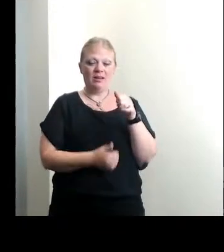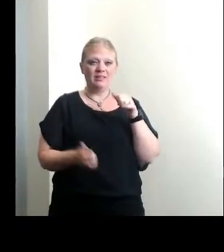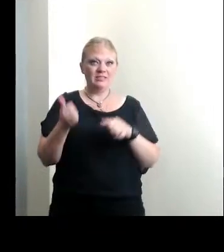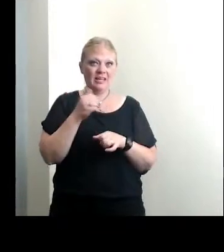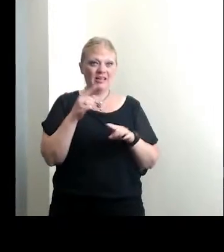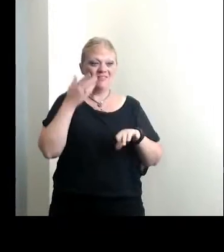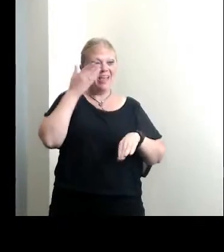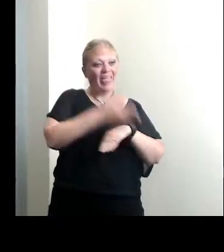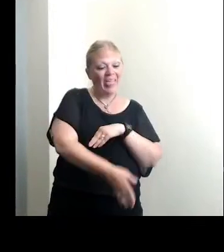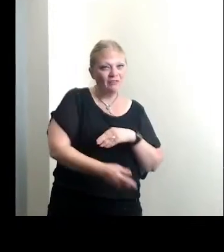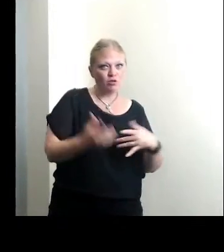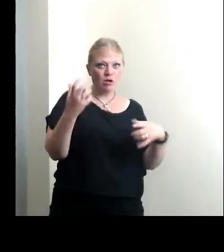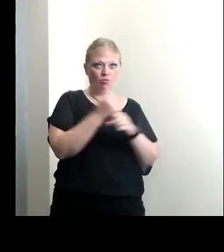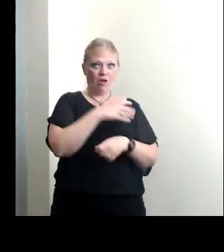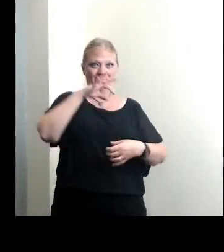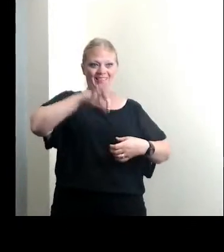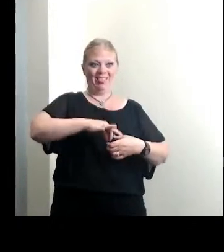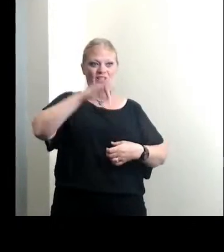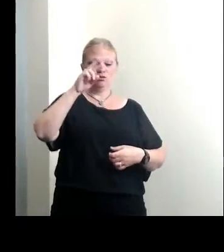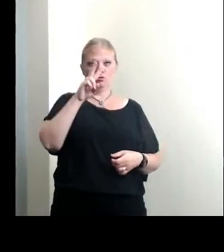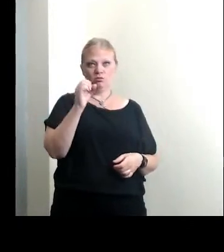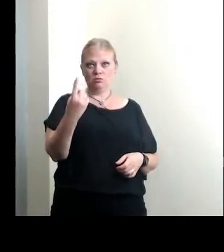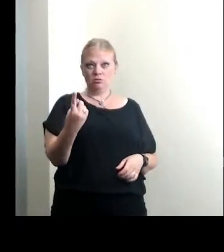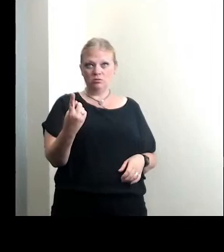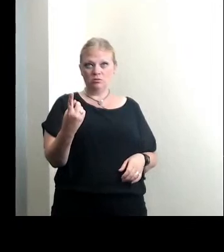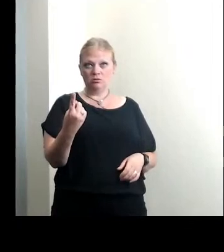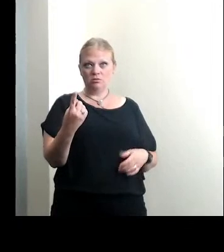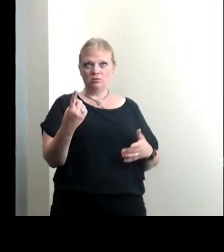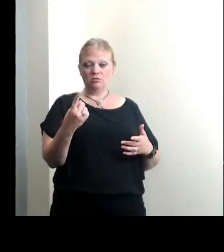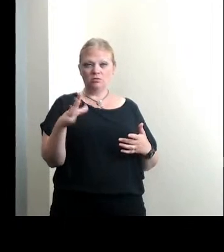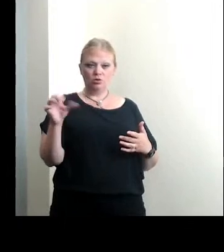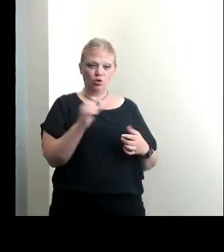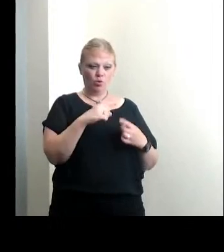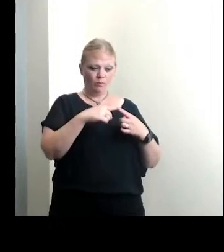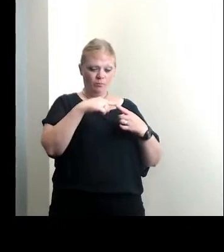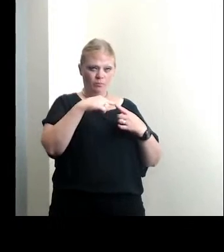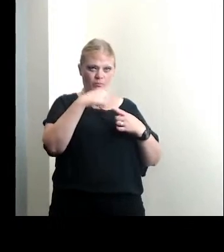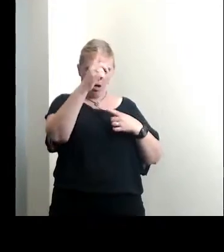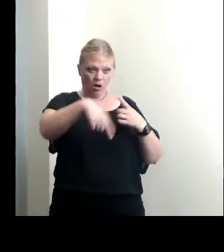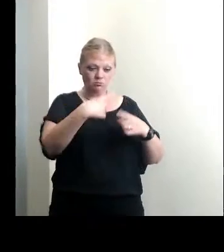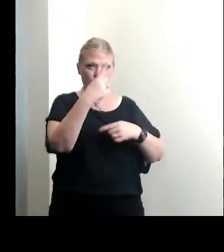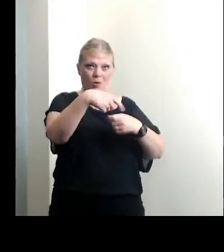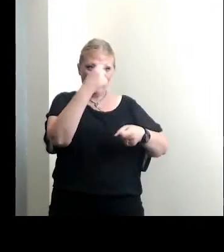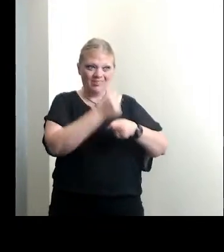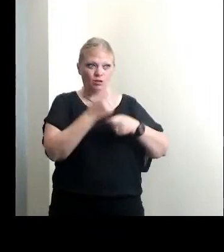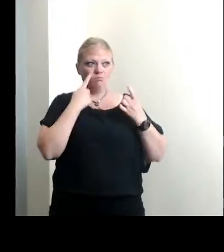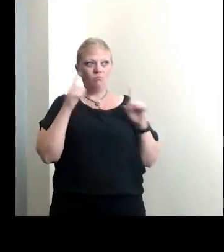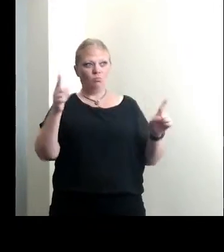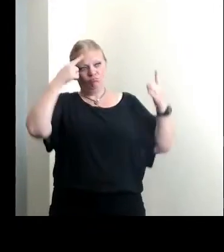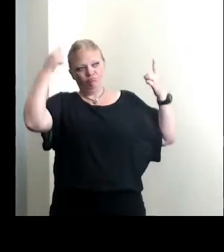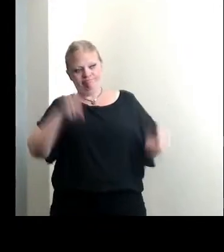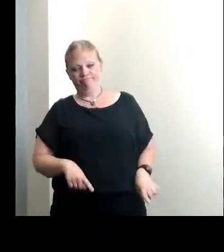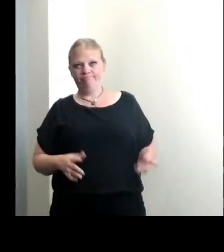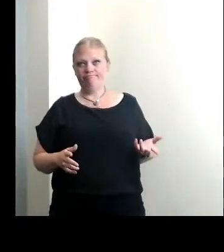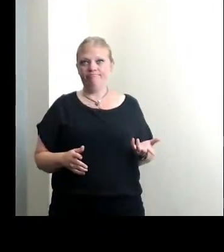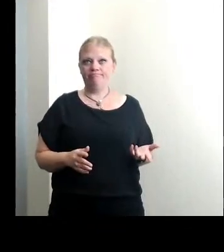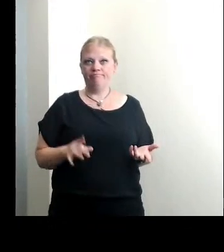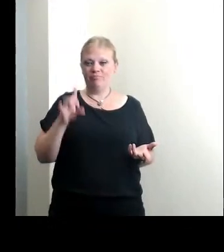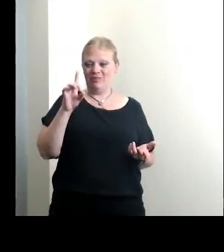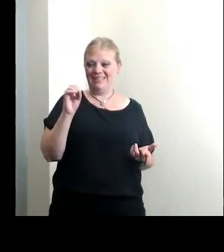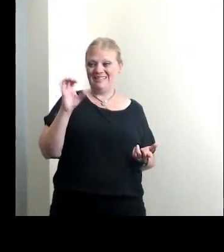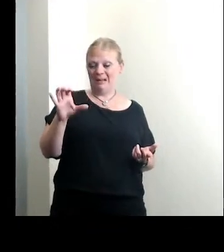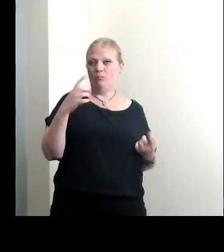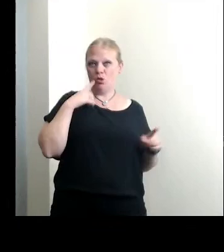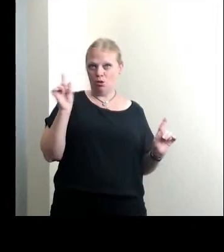in 2011. It took us the whole year to get a deal announced, which we announced in